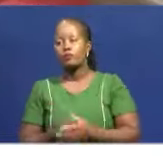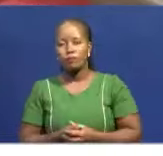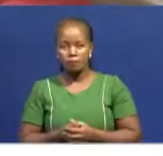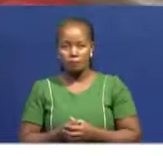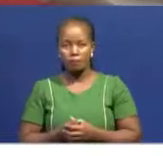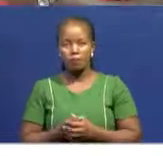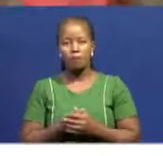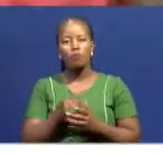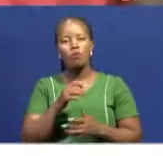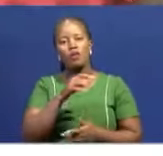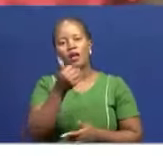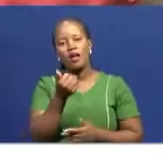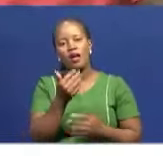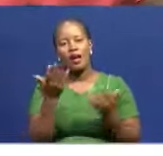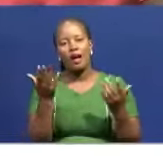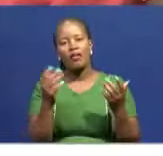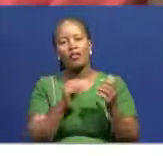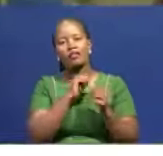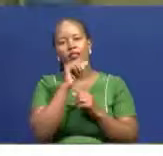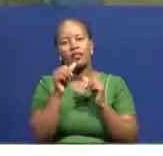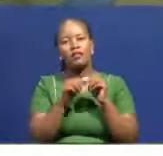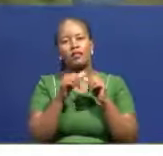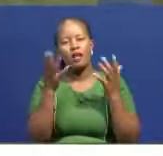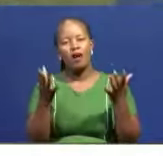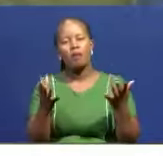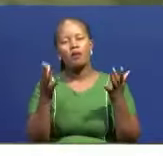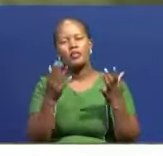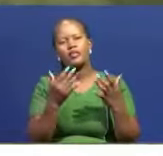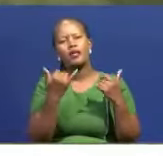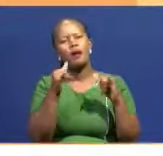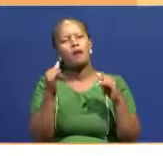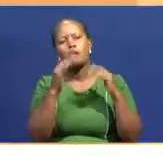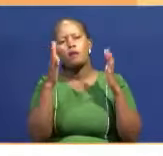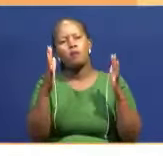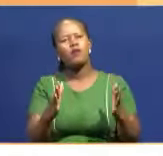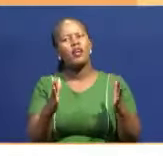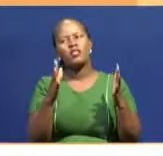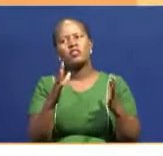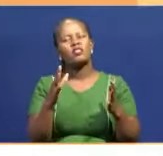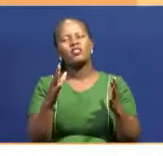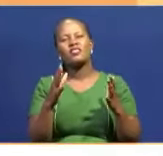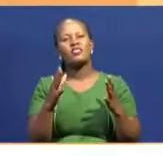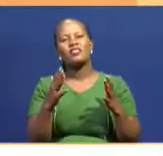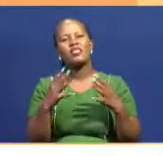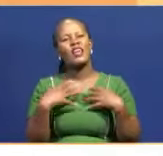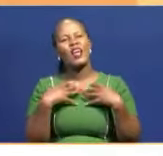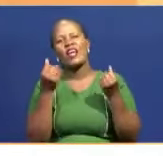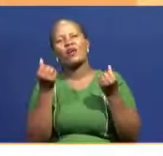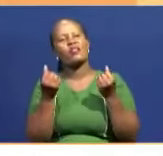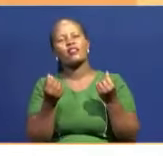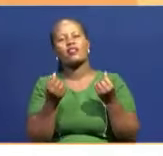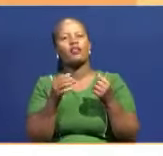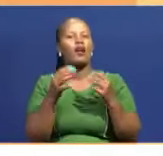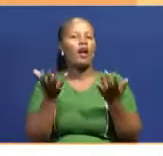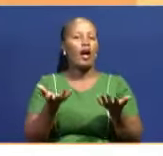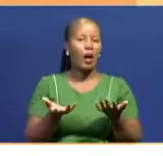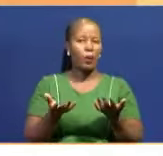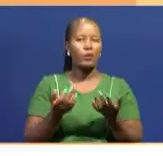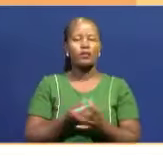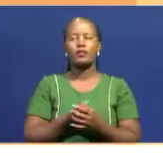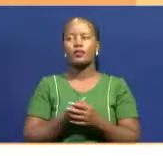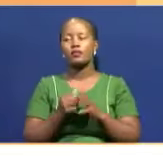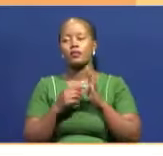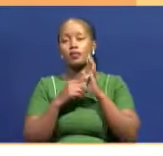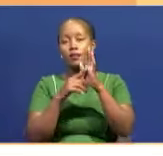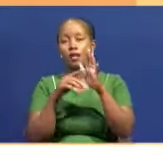The other one is also talking about, you know, the conditioning of the players and their fitness. How have you been working, you know, especially